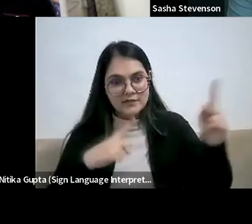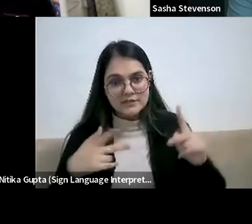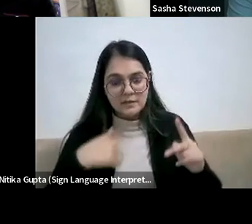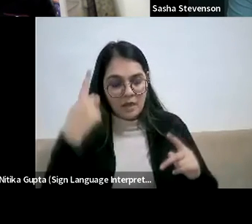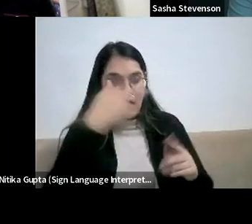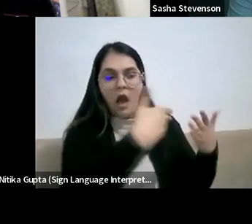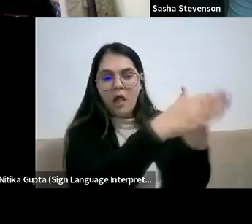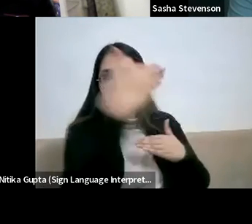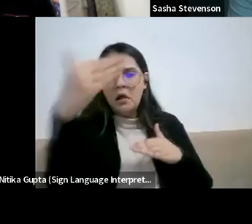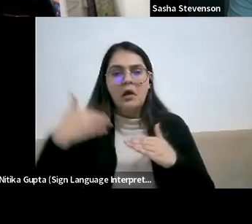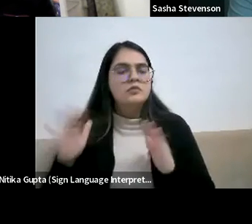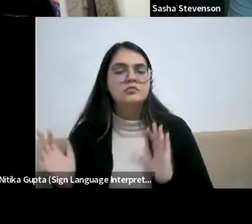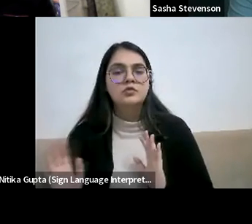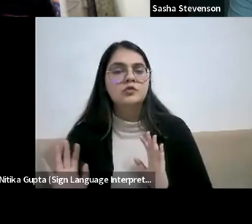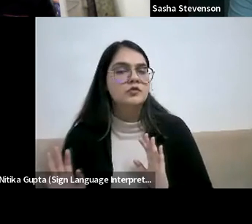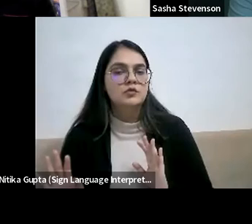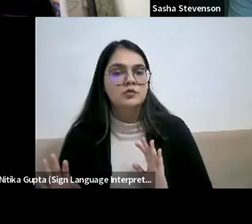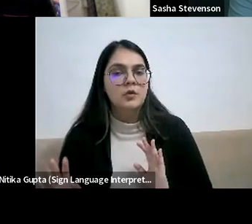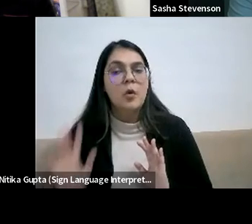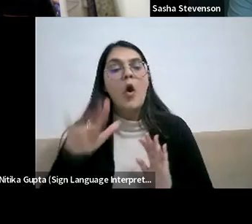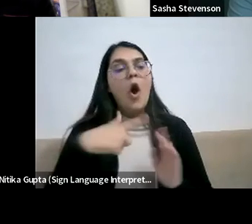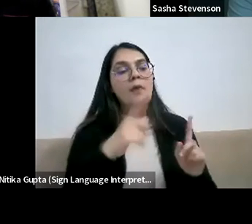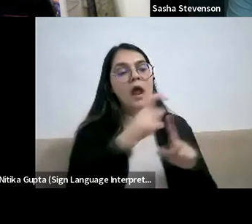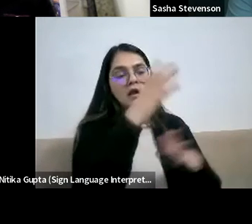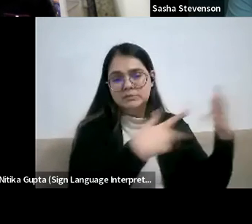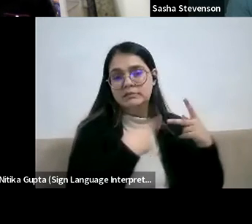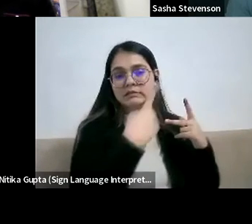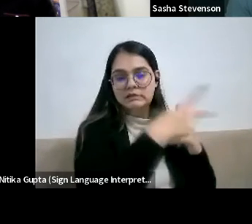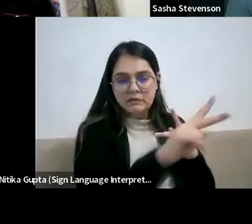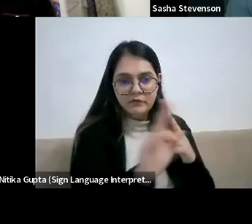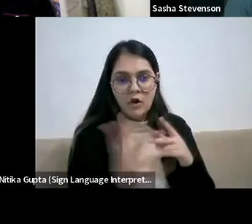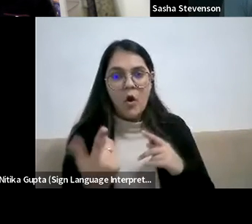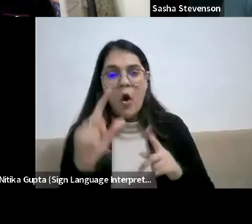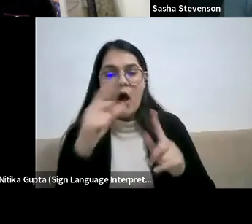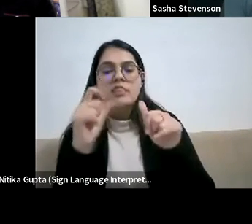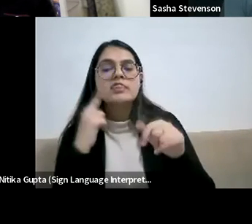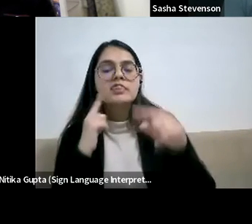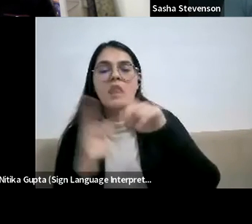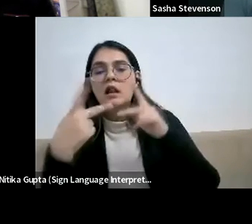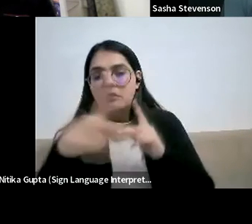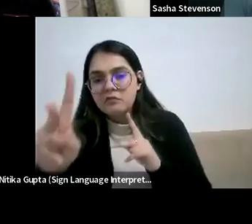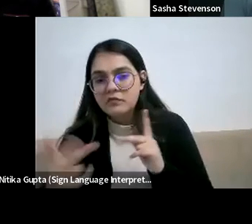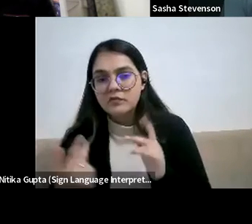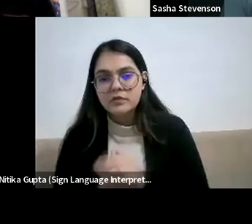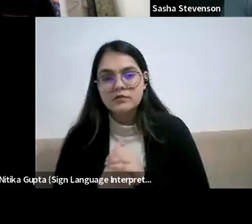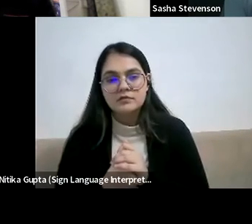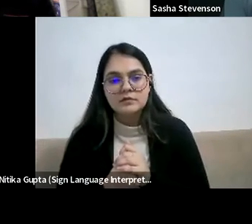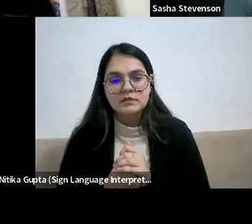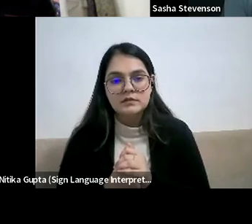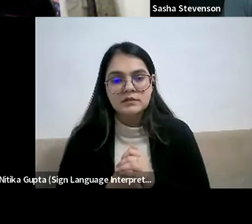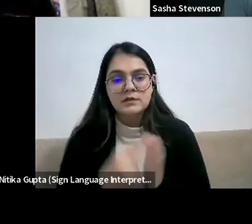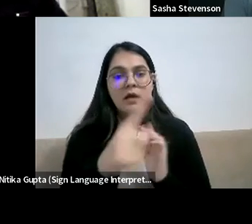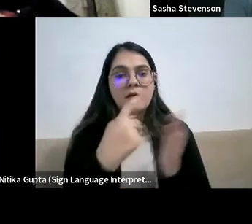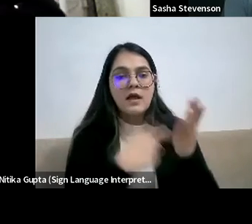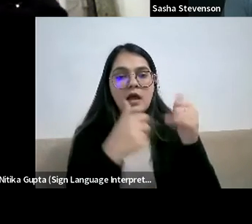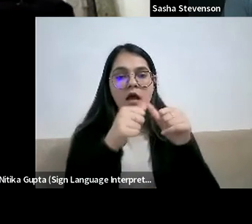like, okay, I will talk in terms of disabled, I will talk in terms of Dalits. Sir, if you could just wrap up